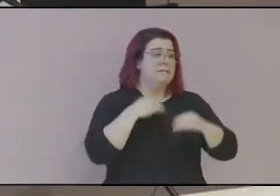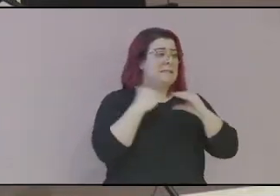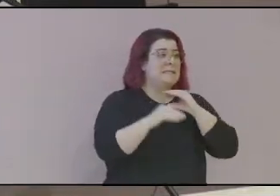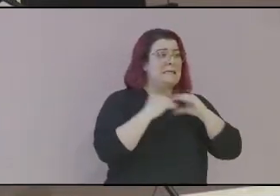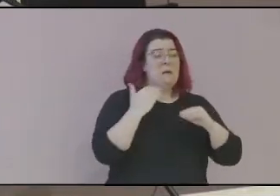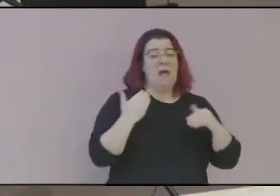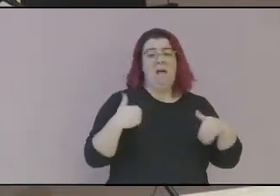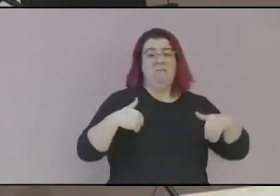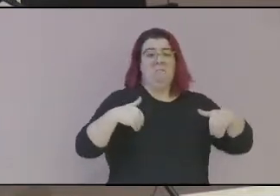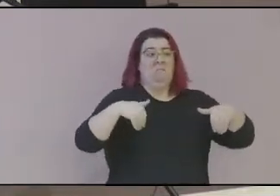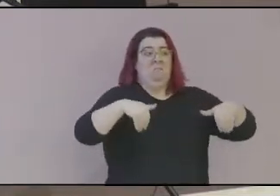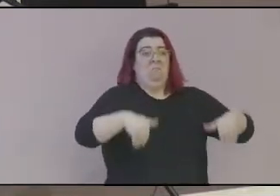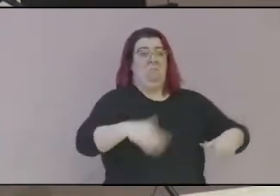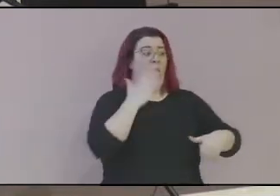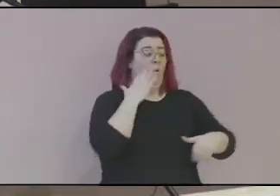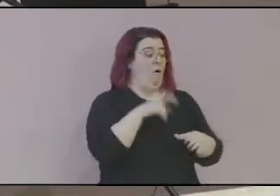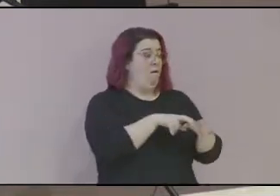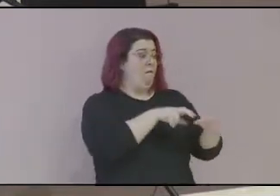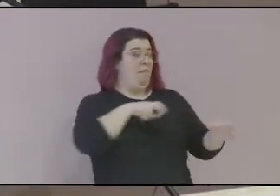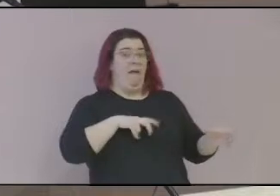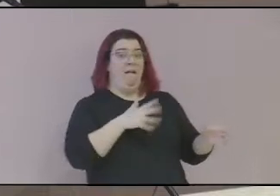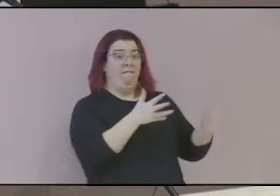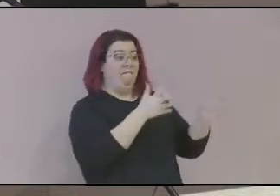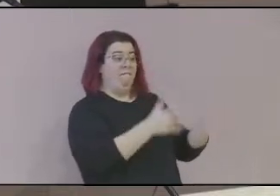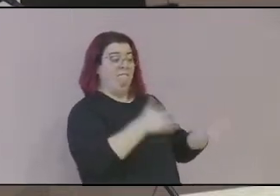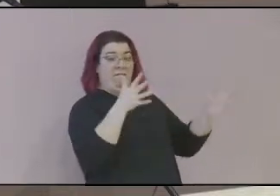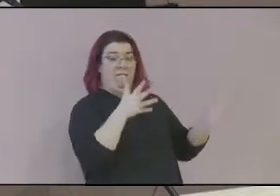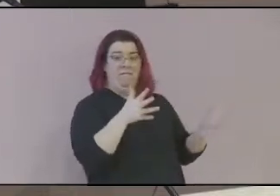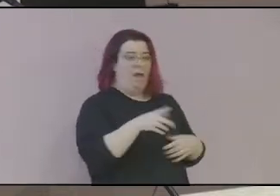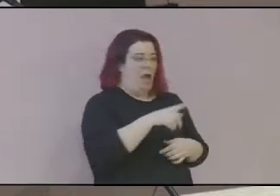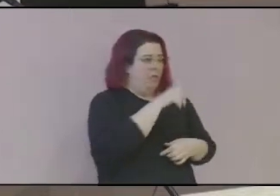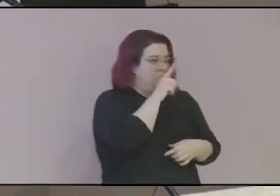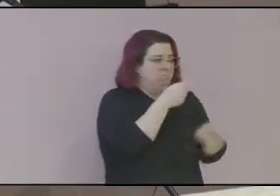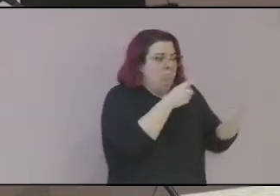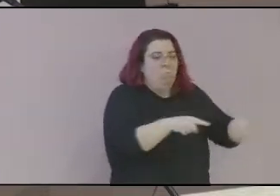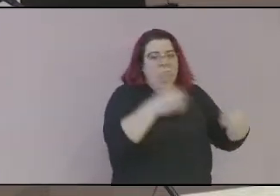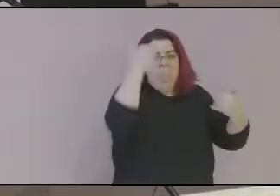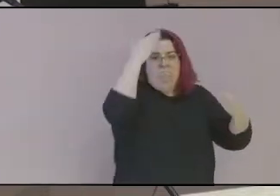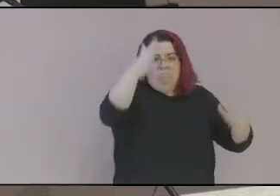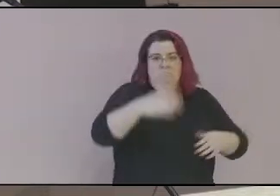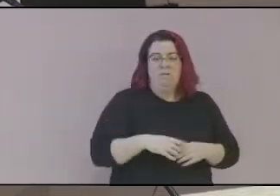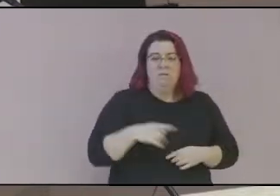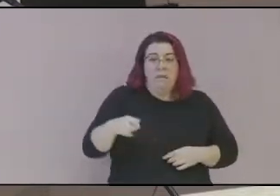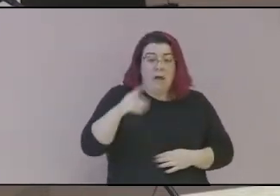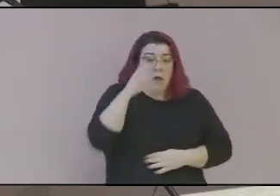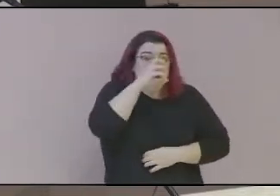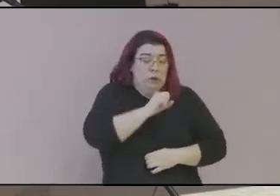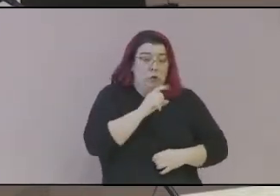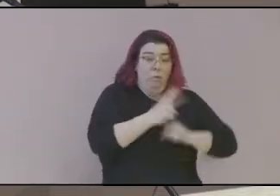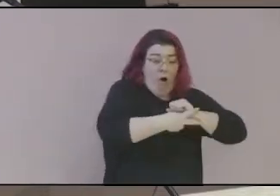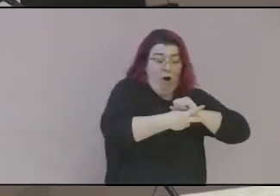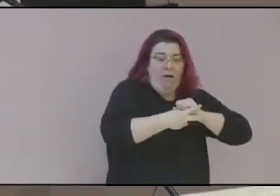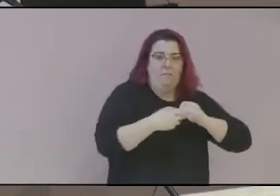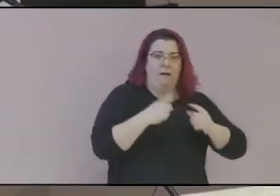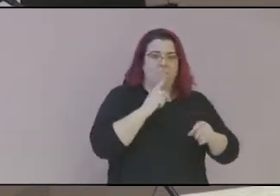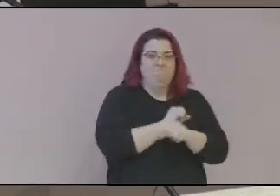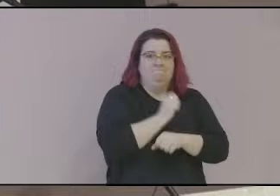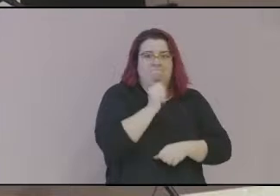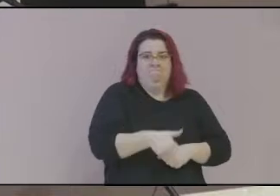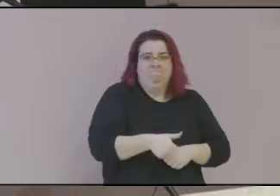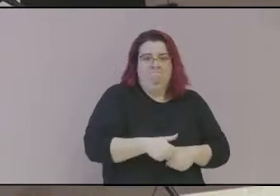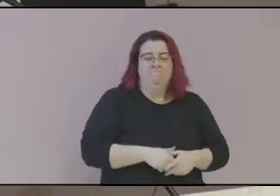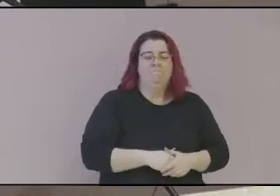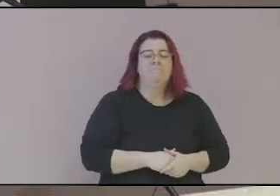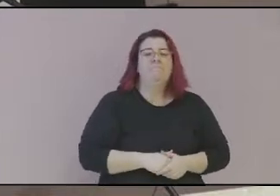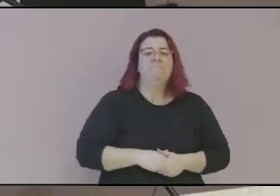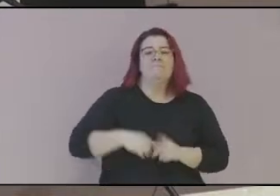their positions. They didn't know that they had not been archived. I also corresponded with Powell, who was the director